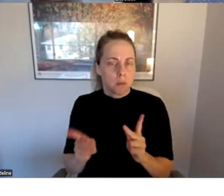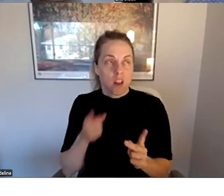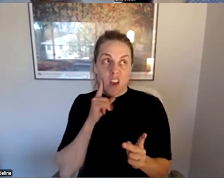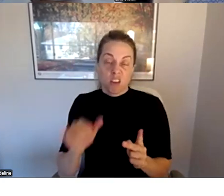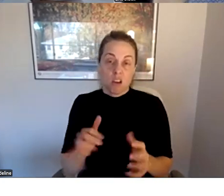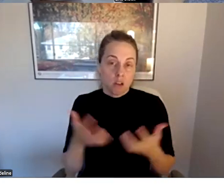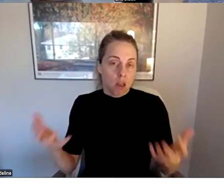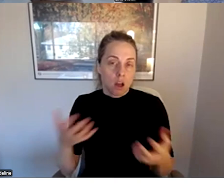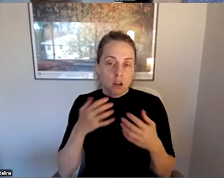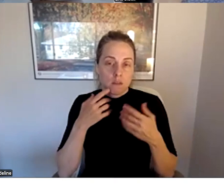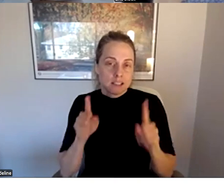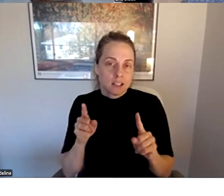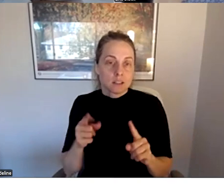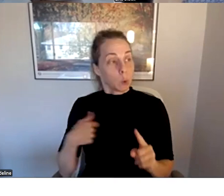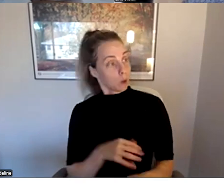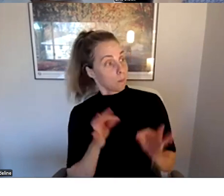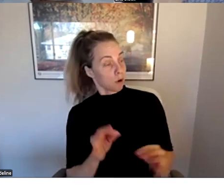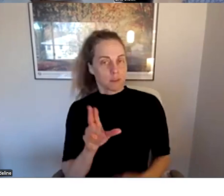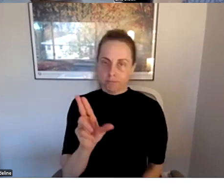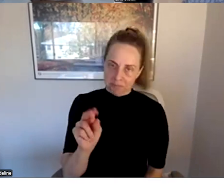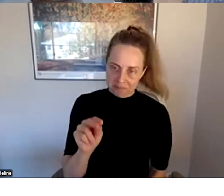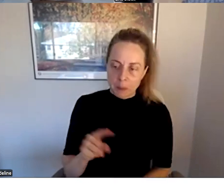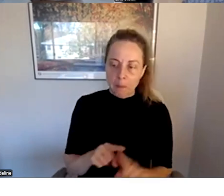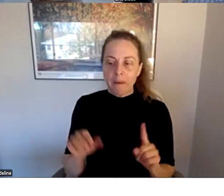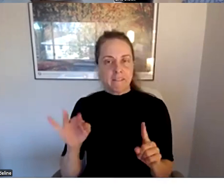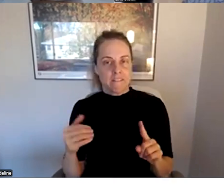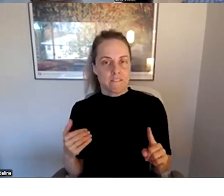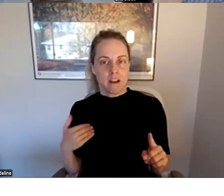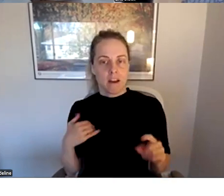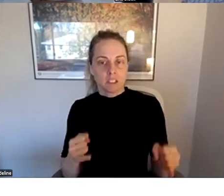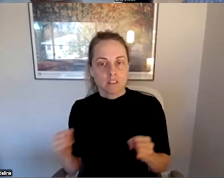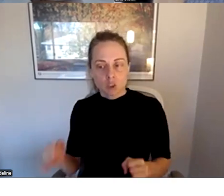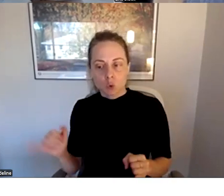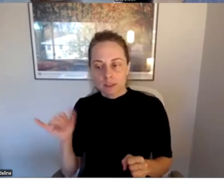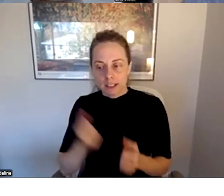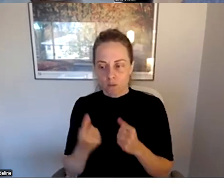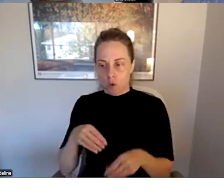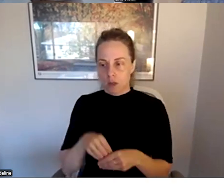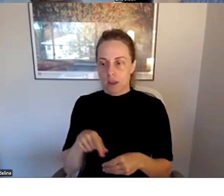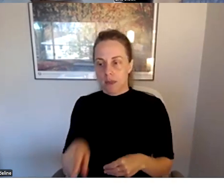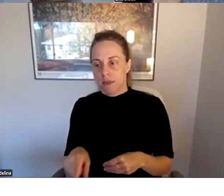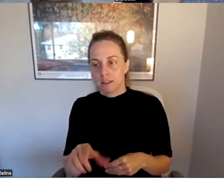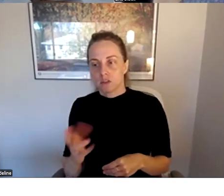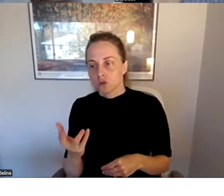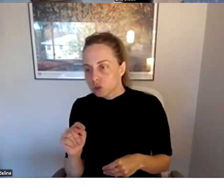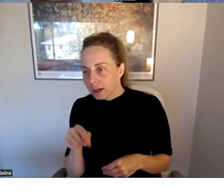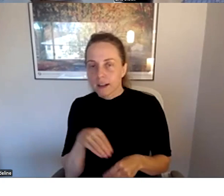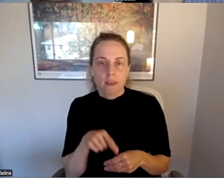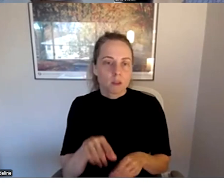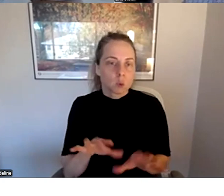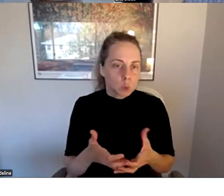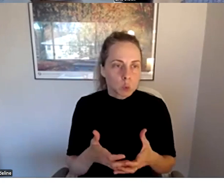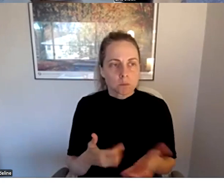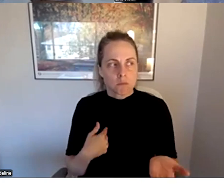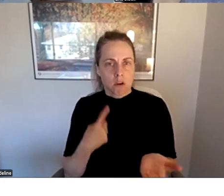Though, are we perfect? Absolutely not. But if we have individuals like everybody in this chat or in this group, I